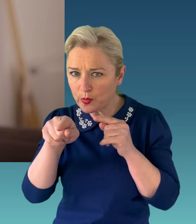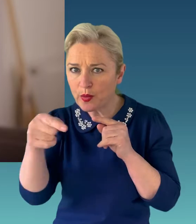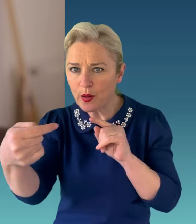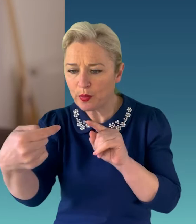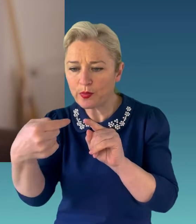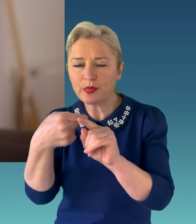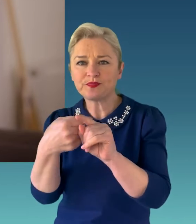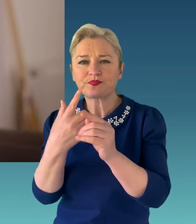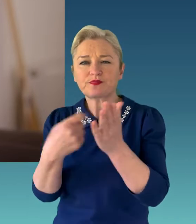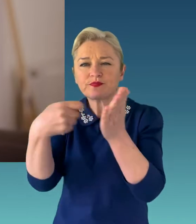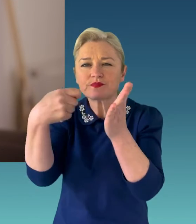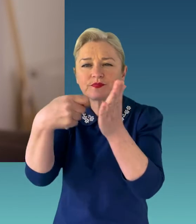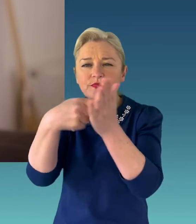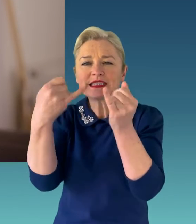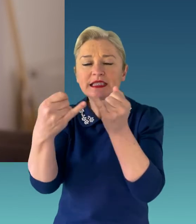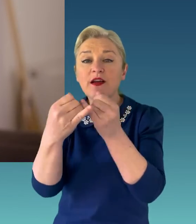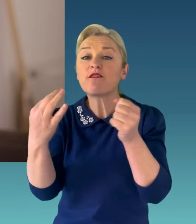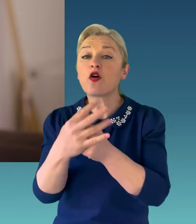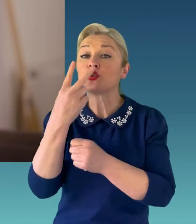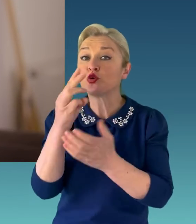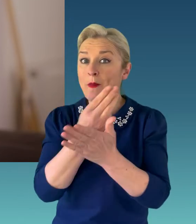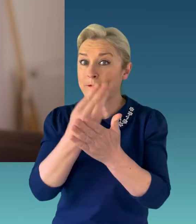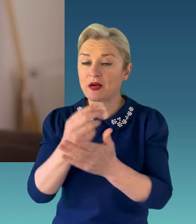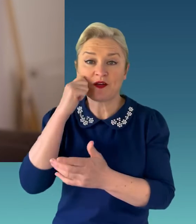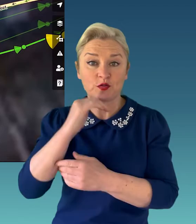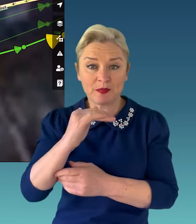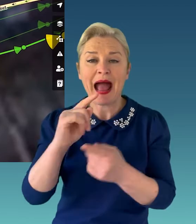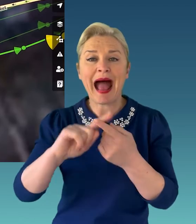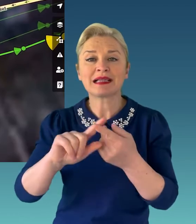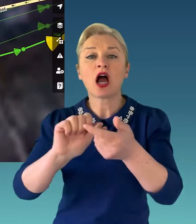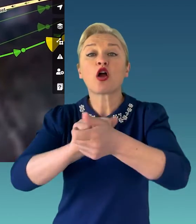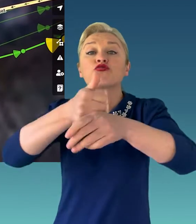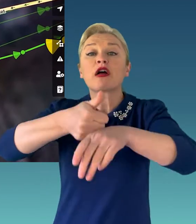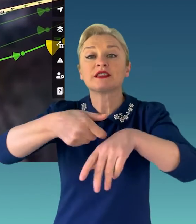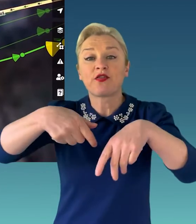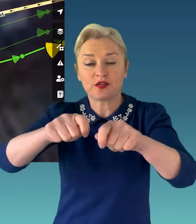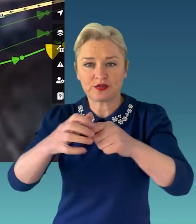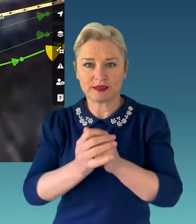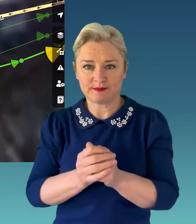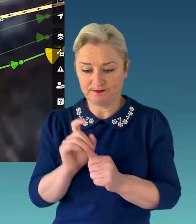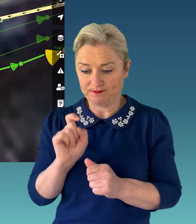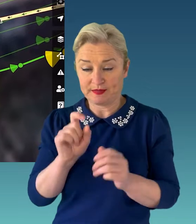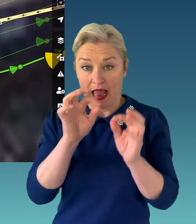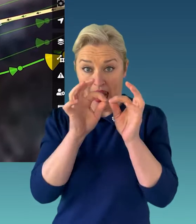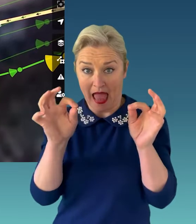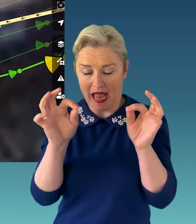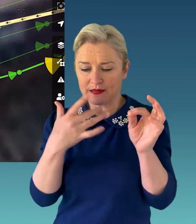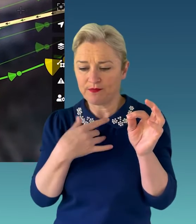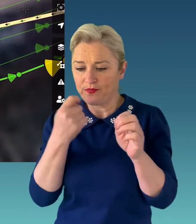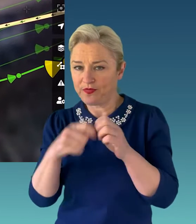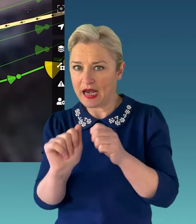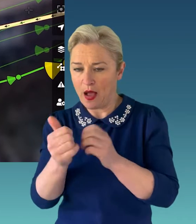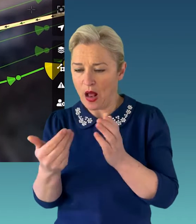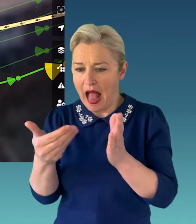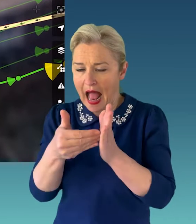I'm going to add details for 2 sections of footpaths and a street crossing. I just click Line and then click on the place where I want to start adding